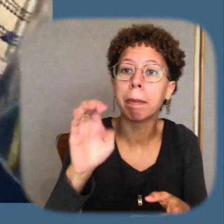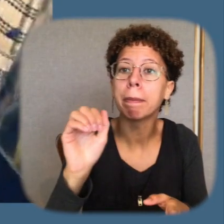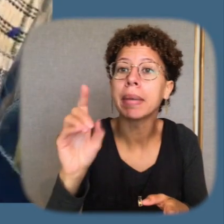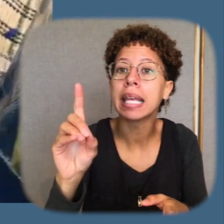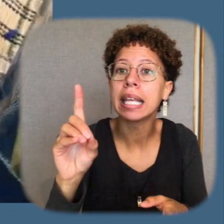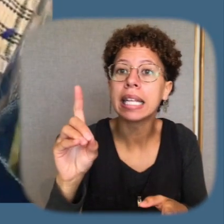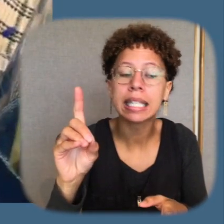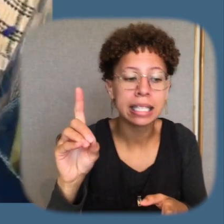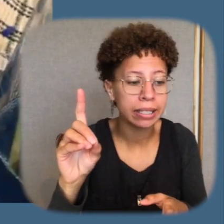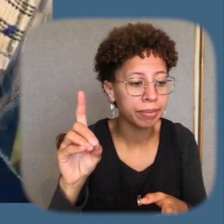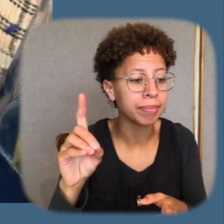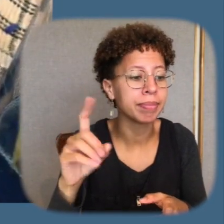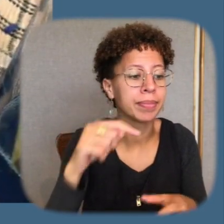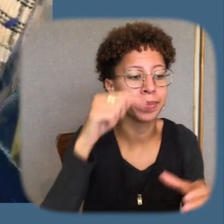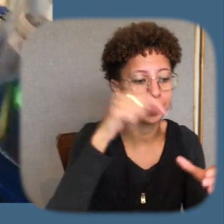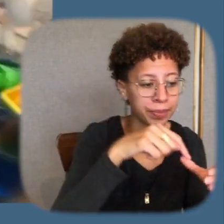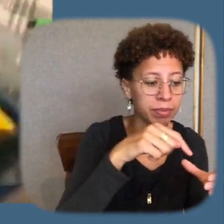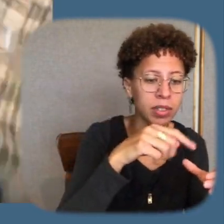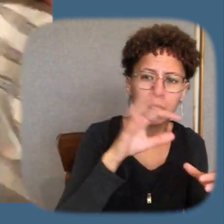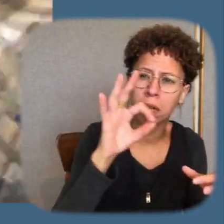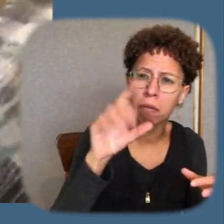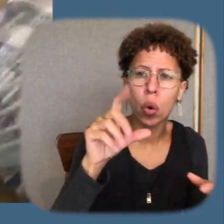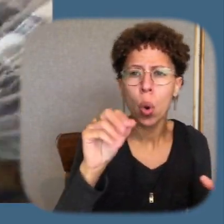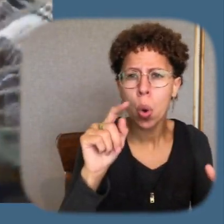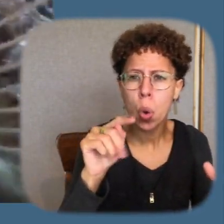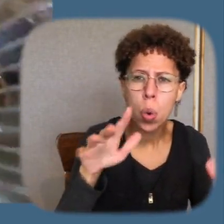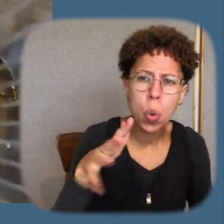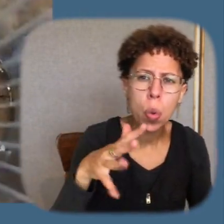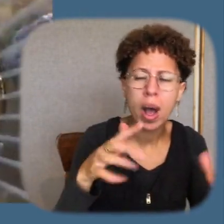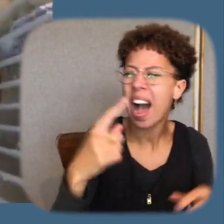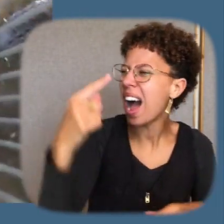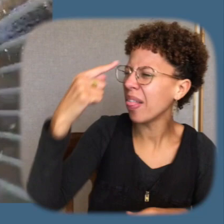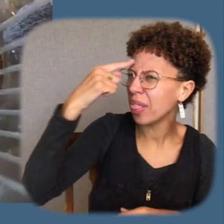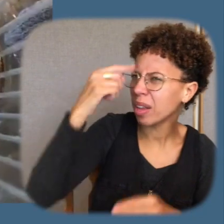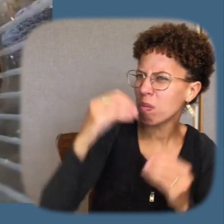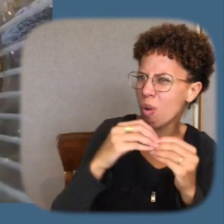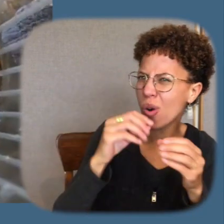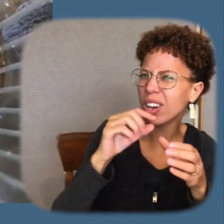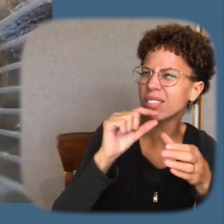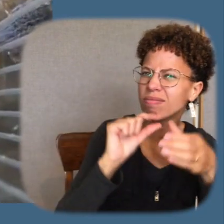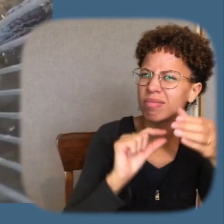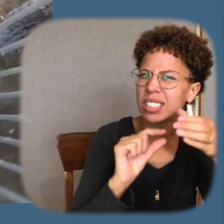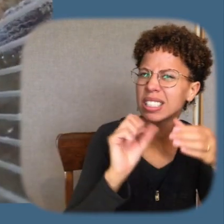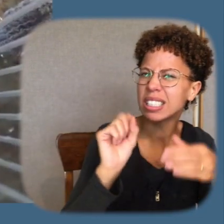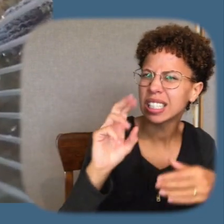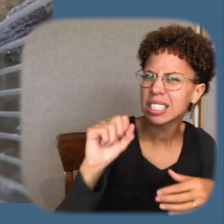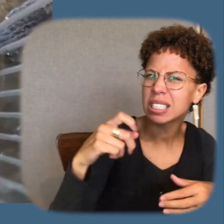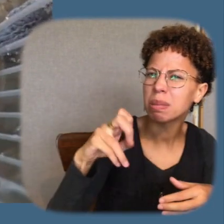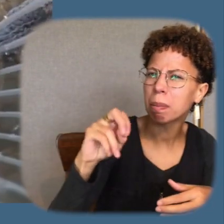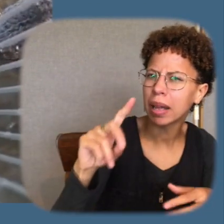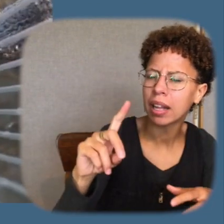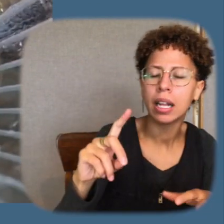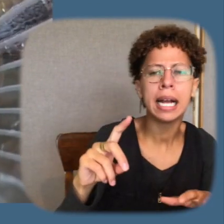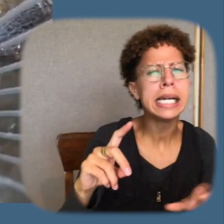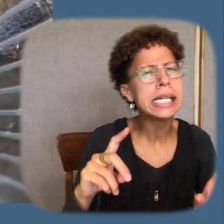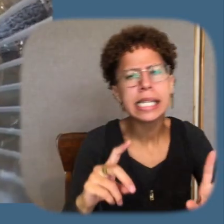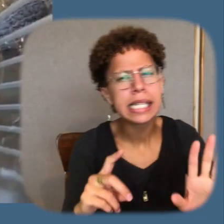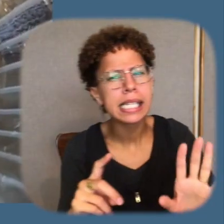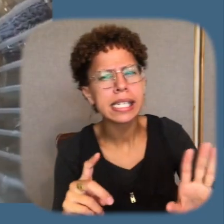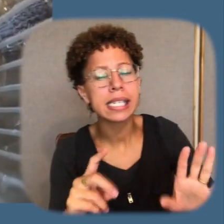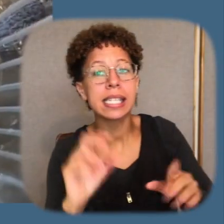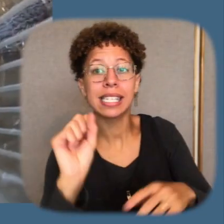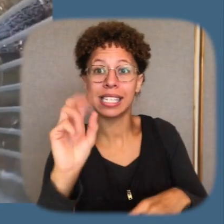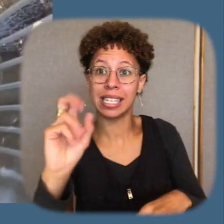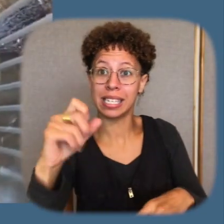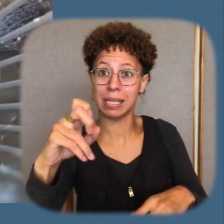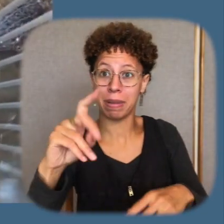a bead? Float. Is it floating? I I think it's suspending. No, remember, suspending is when it's right